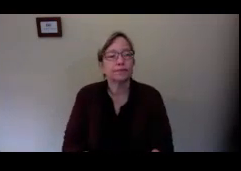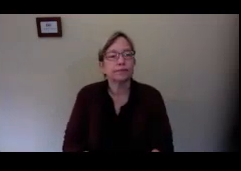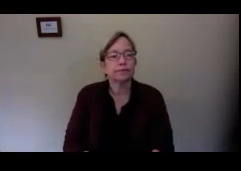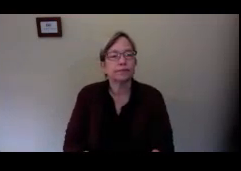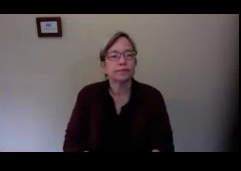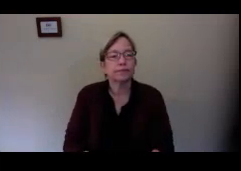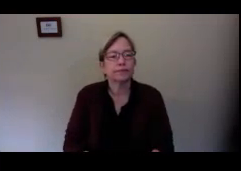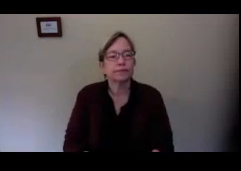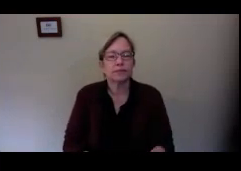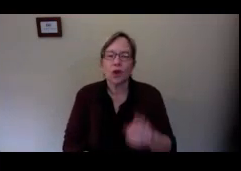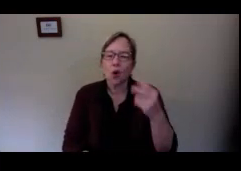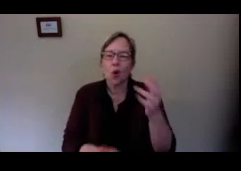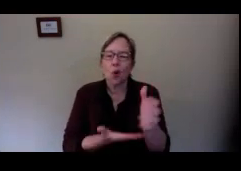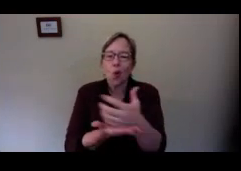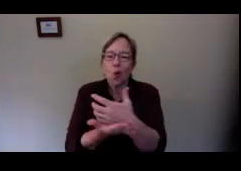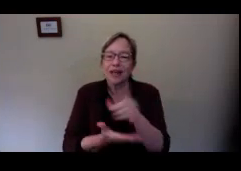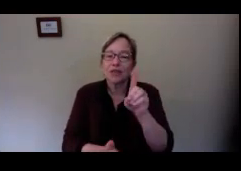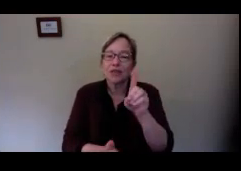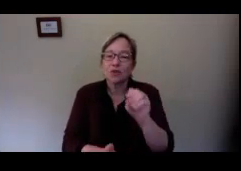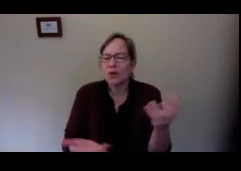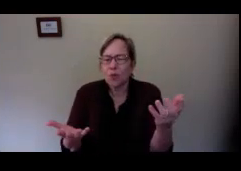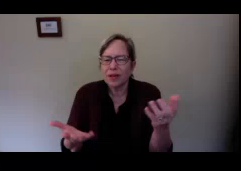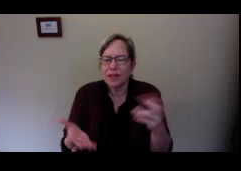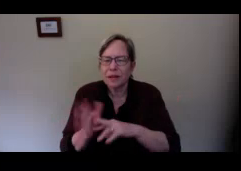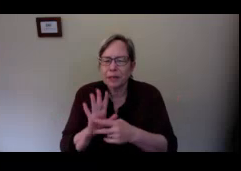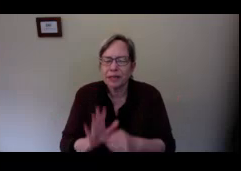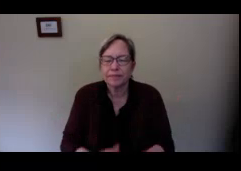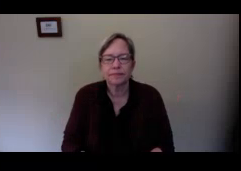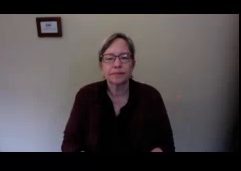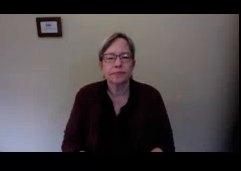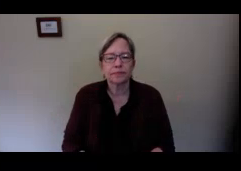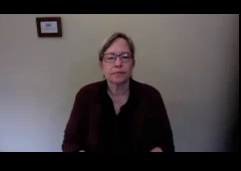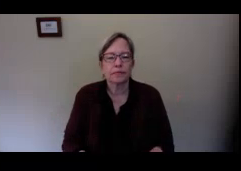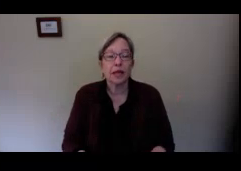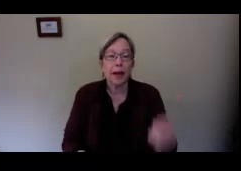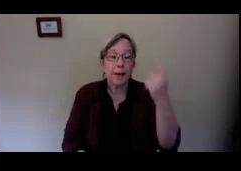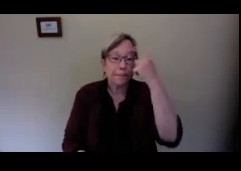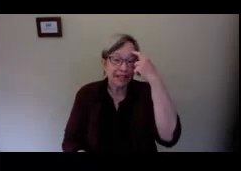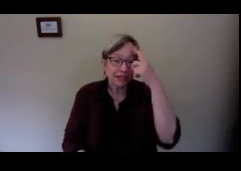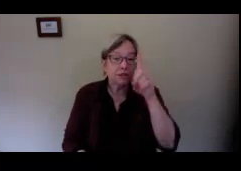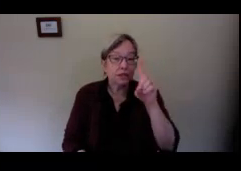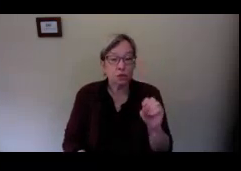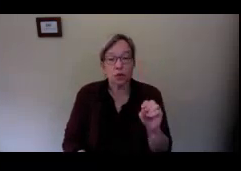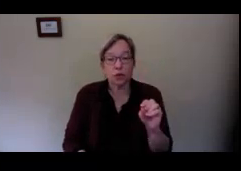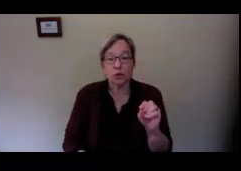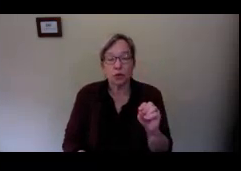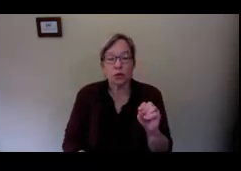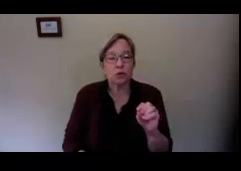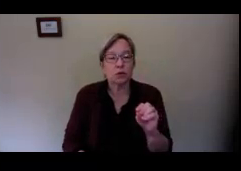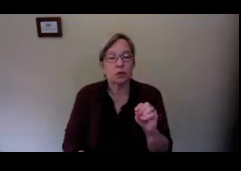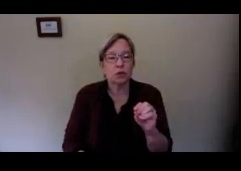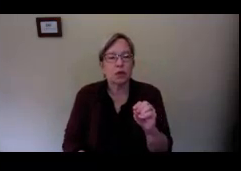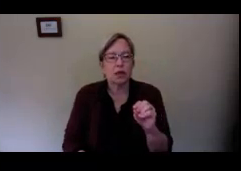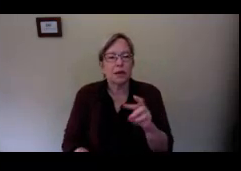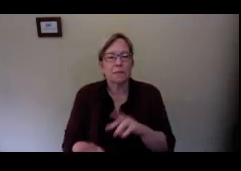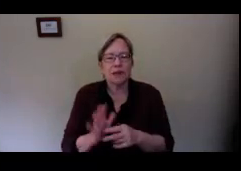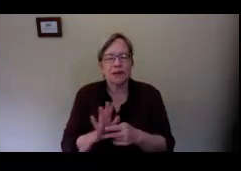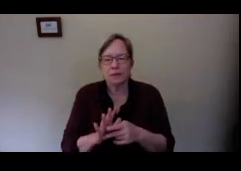important. So hoarding disorder, what is it? So it's a mental disorder marked by an obsessive need to